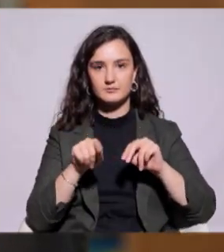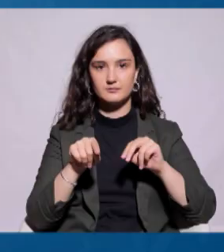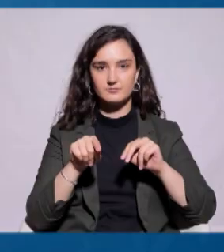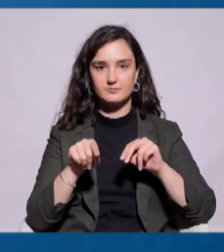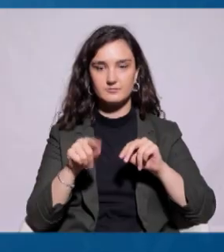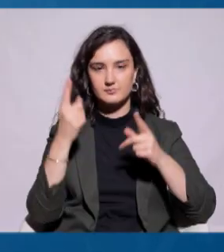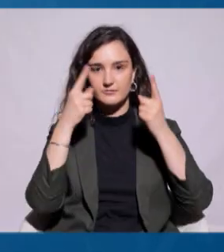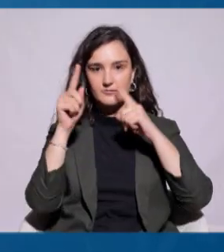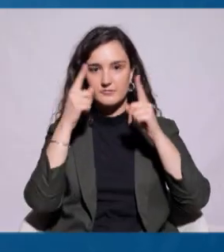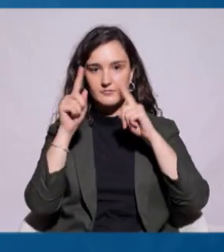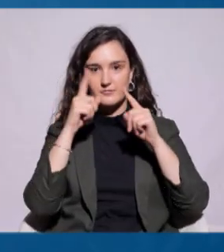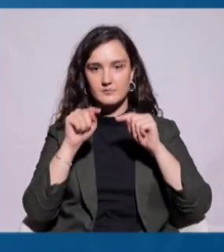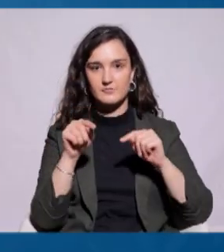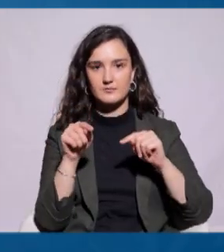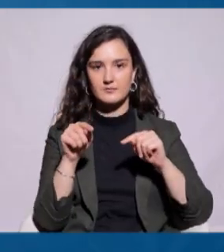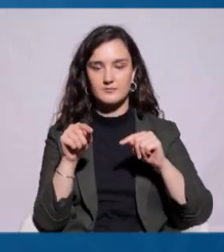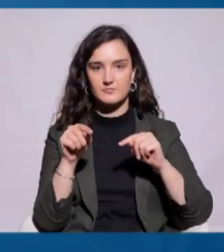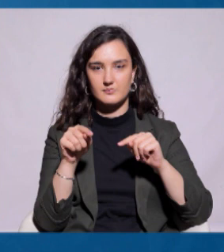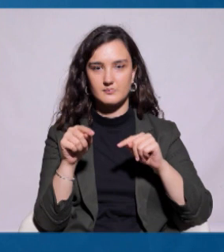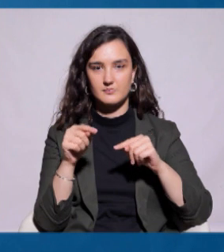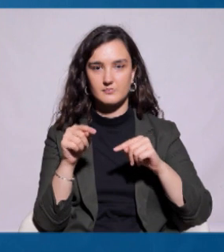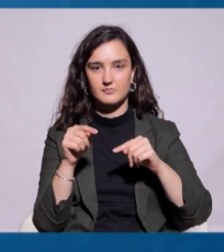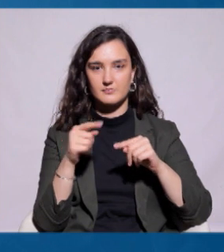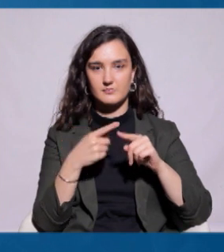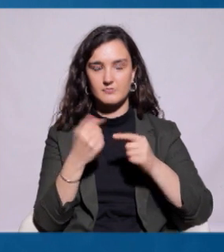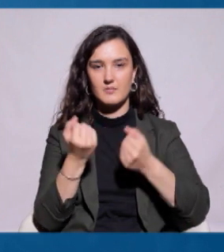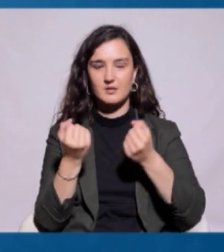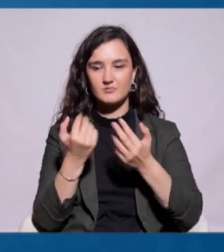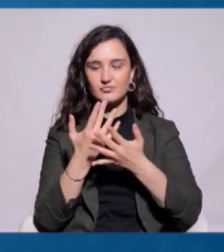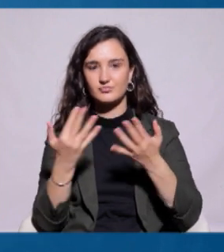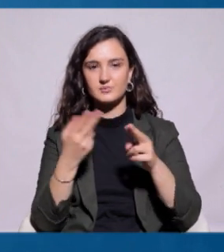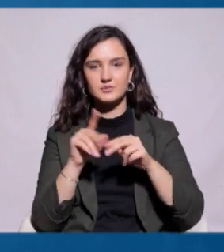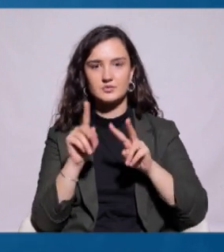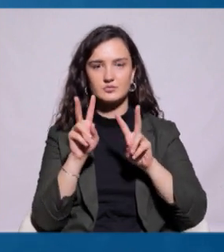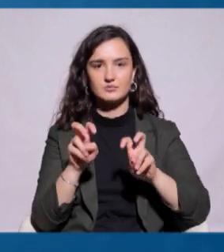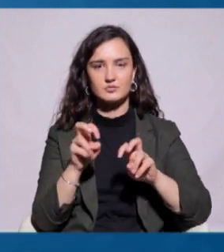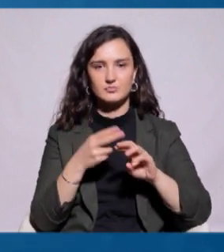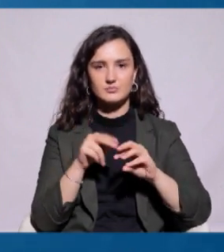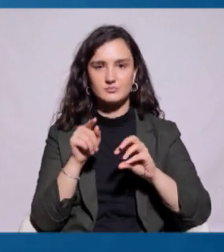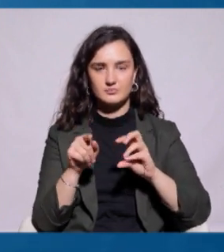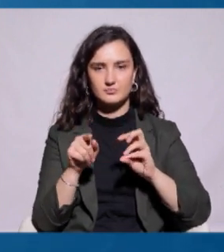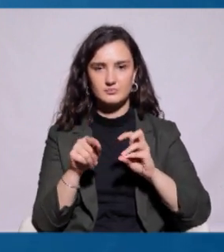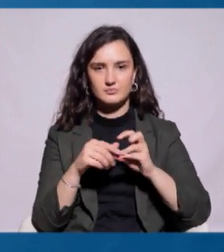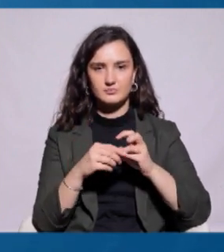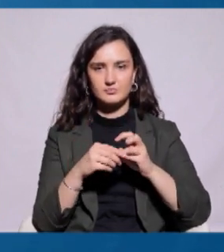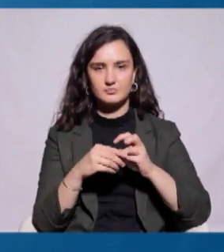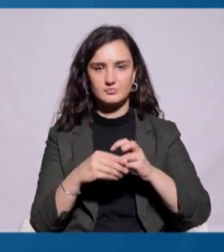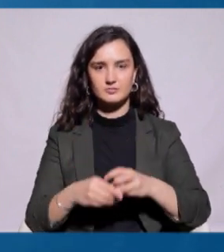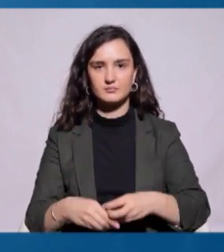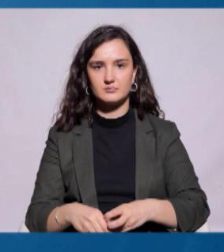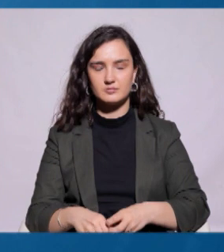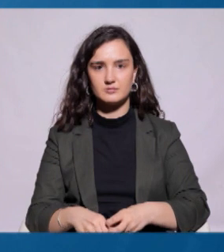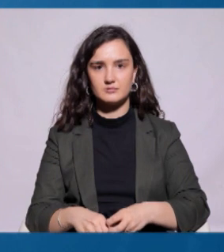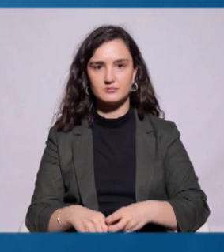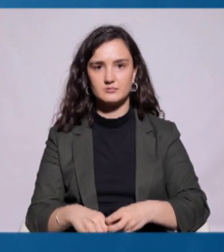the design and production of machines. Mr. Carter, production of machines, does this ring a bell? Well,